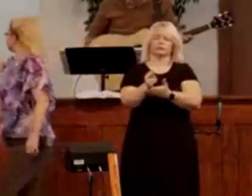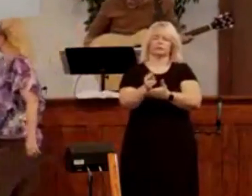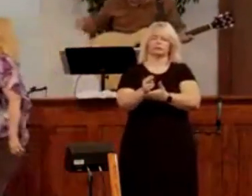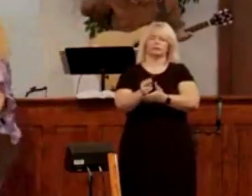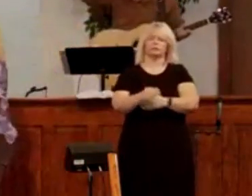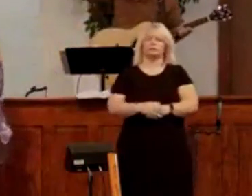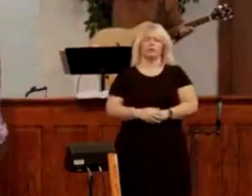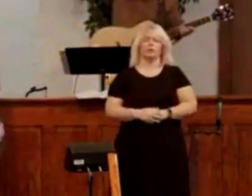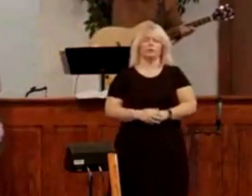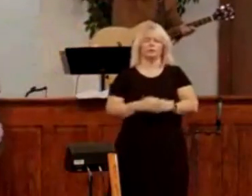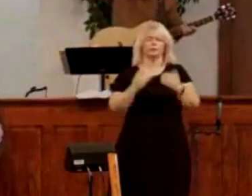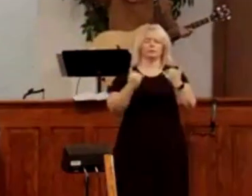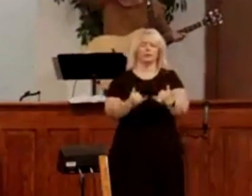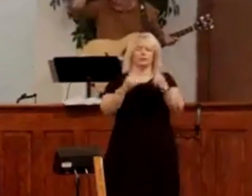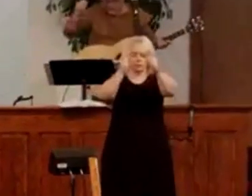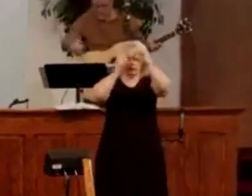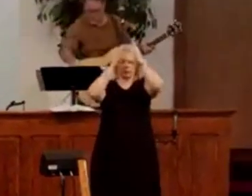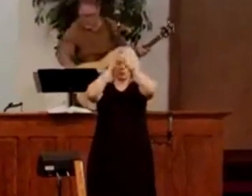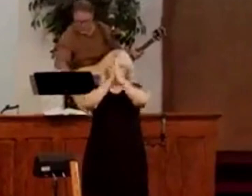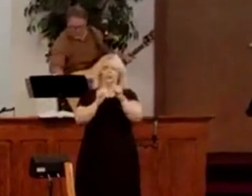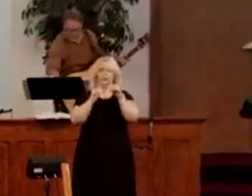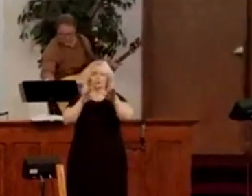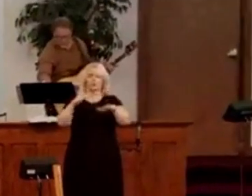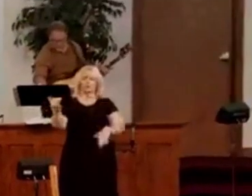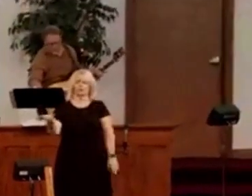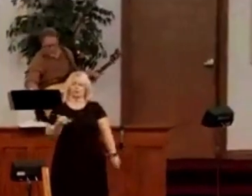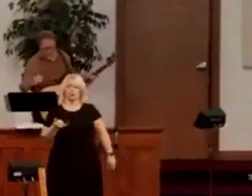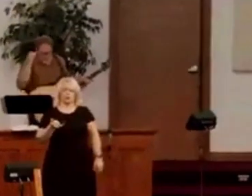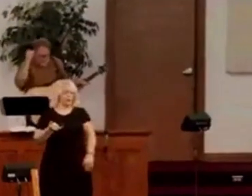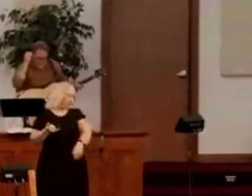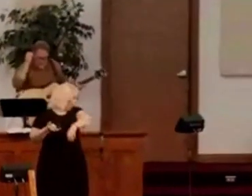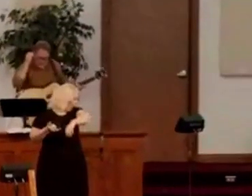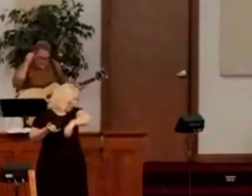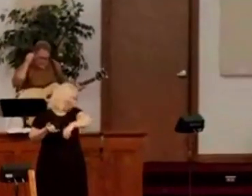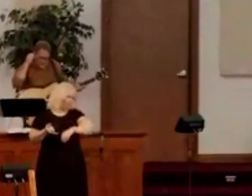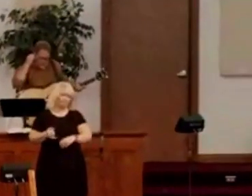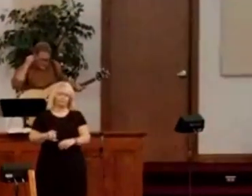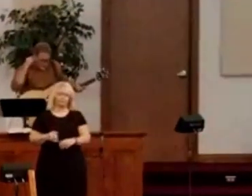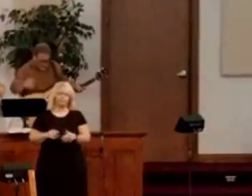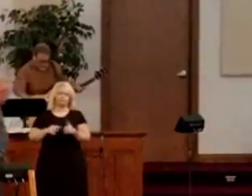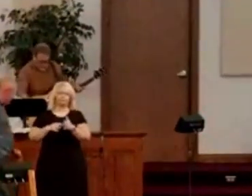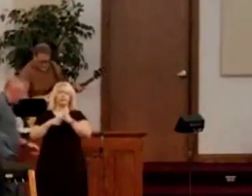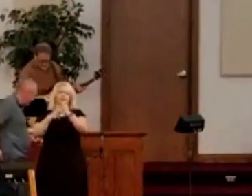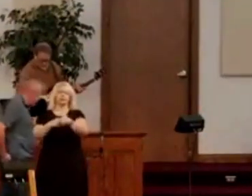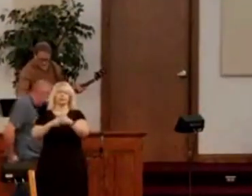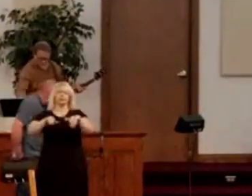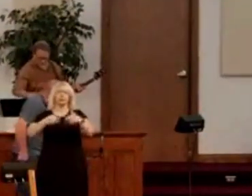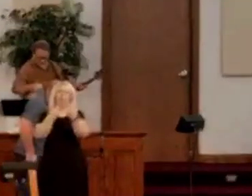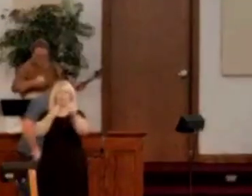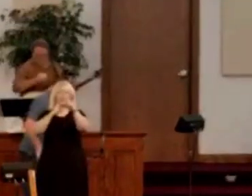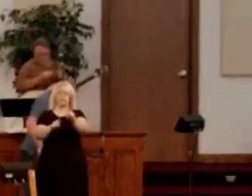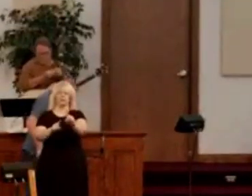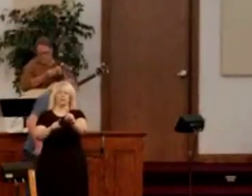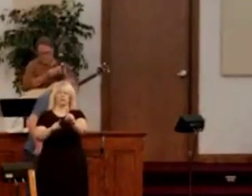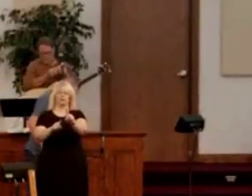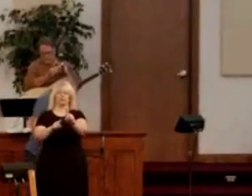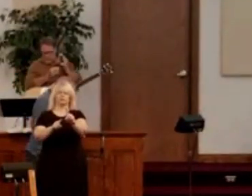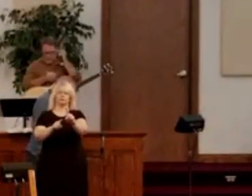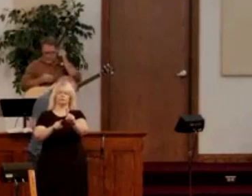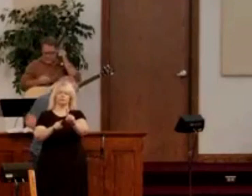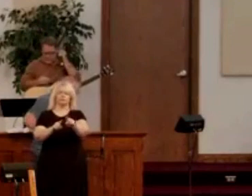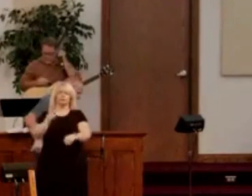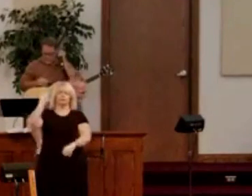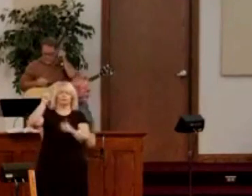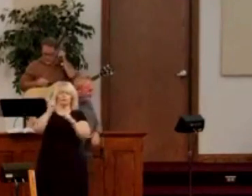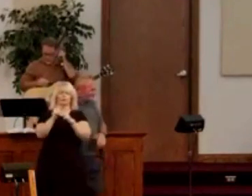truth. And now, Father, we pray that you will bless the invitation. Show us how it is you want us to respond because your